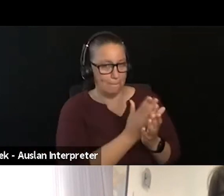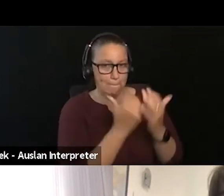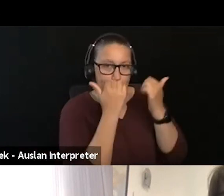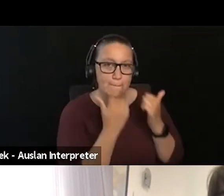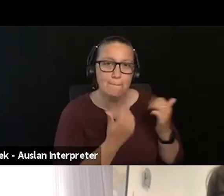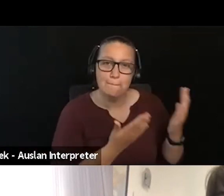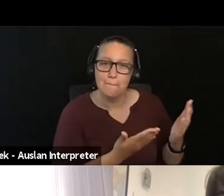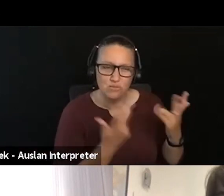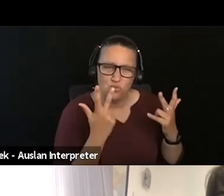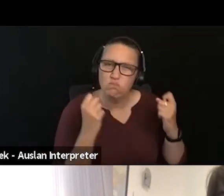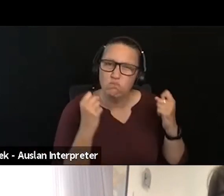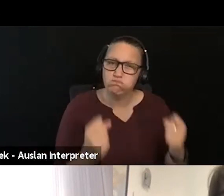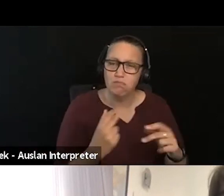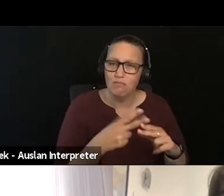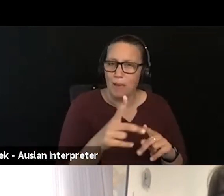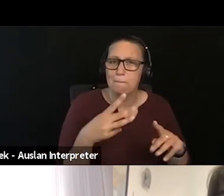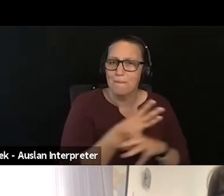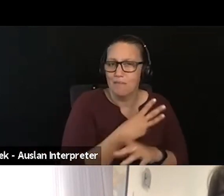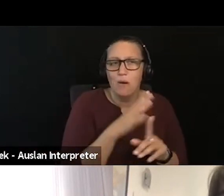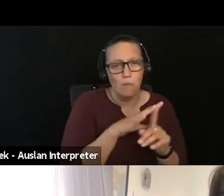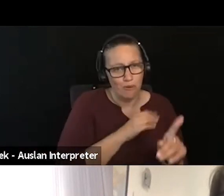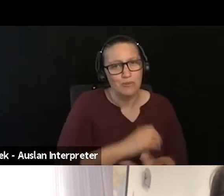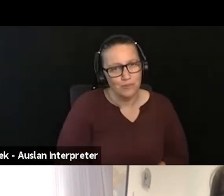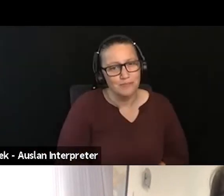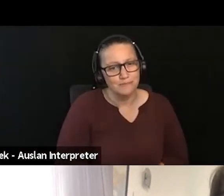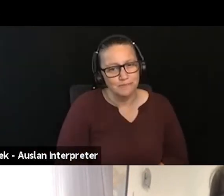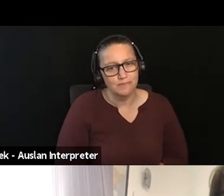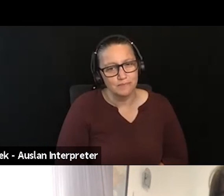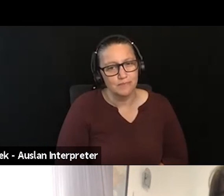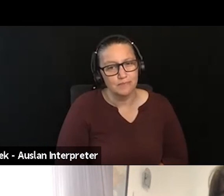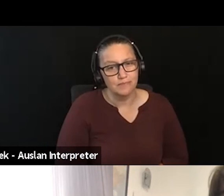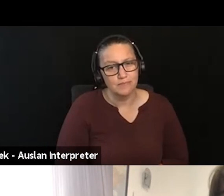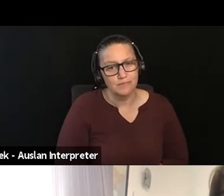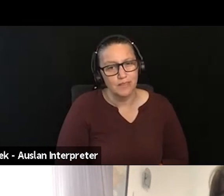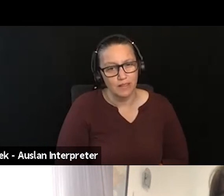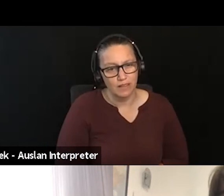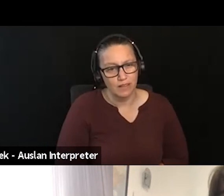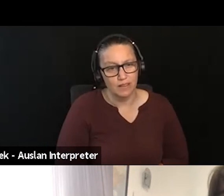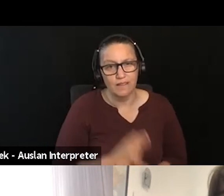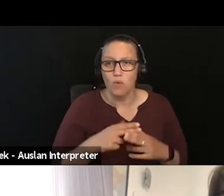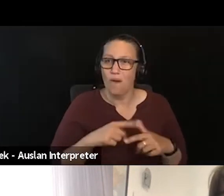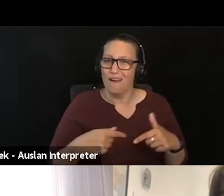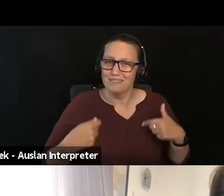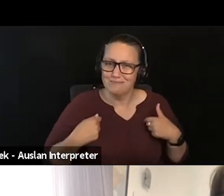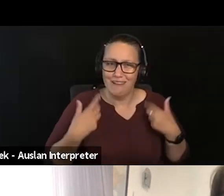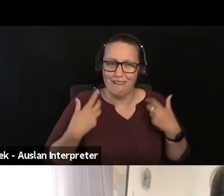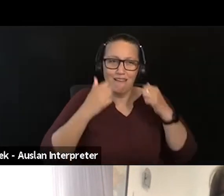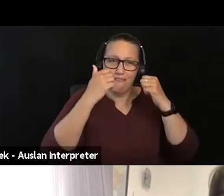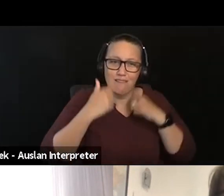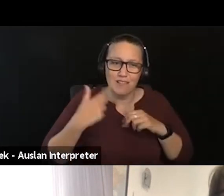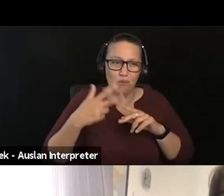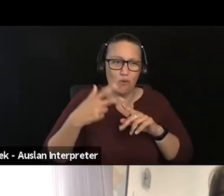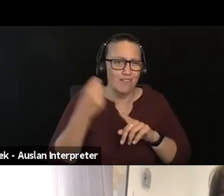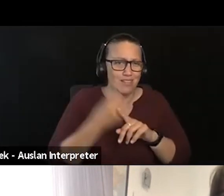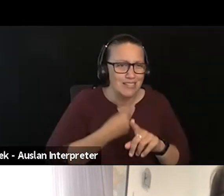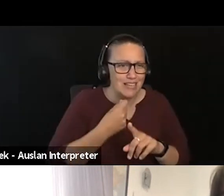this mathematical model, which means, I think, in terms of having evidence for advocacy for